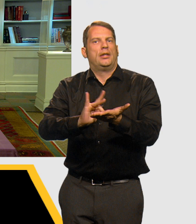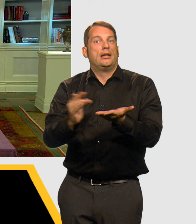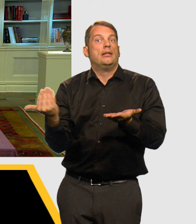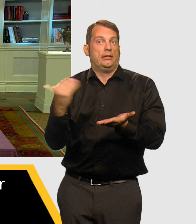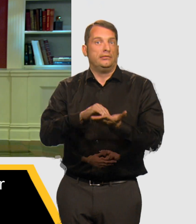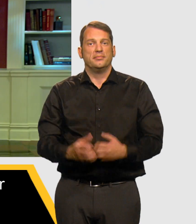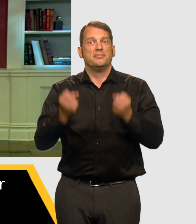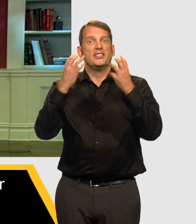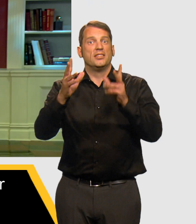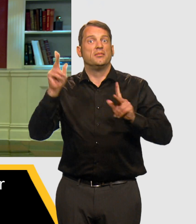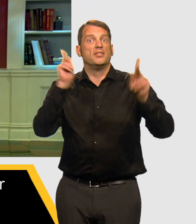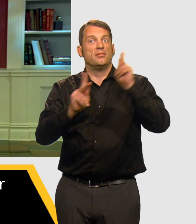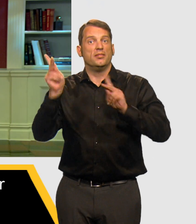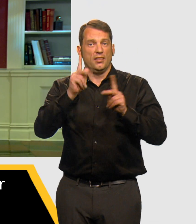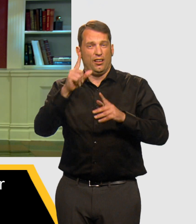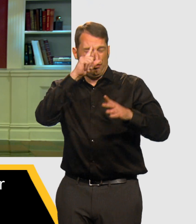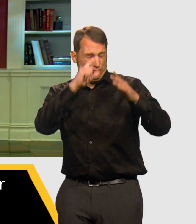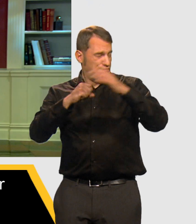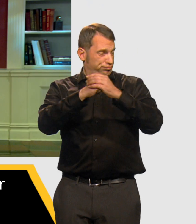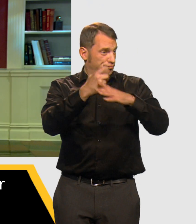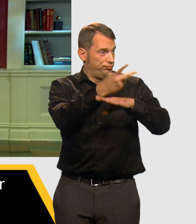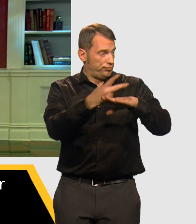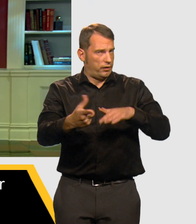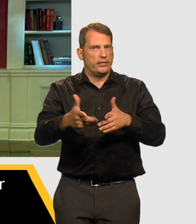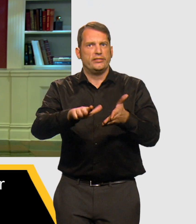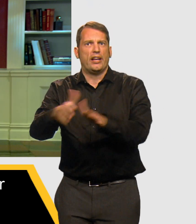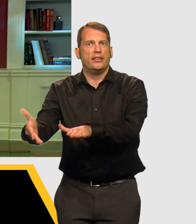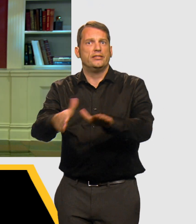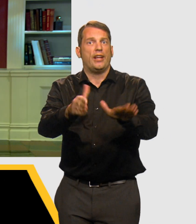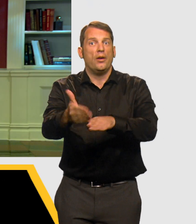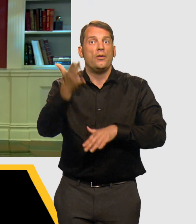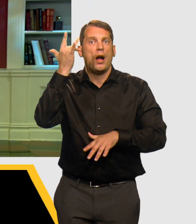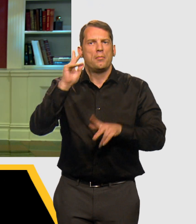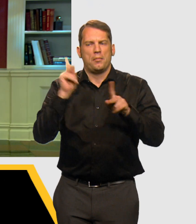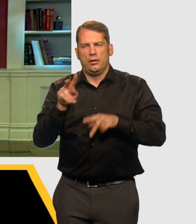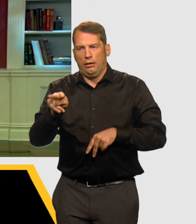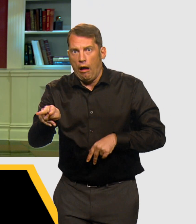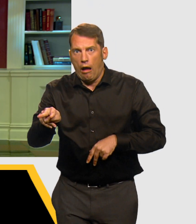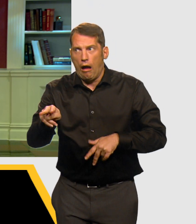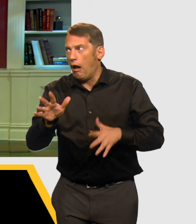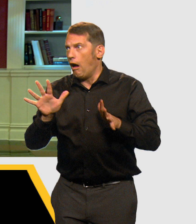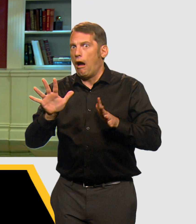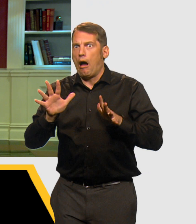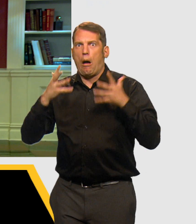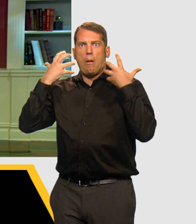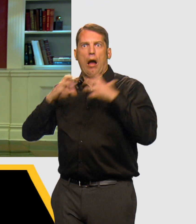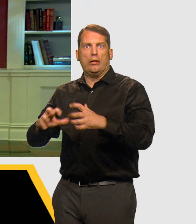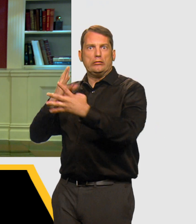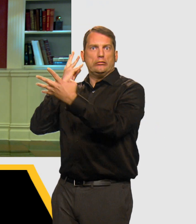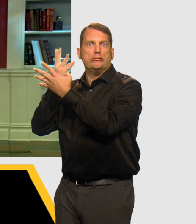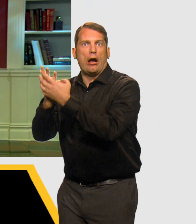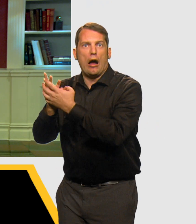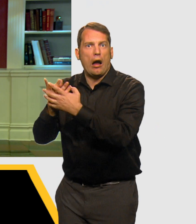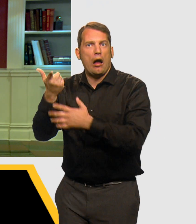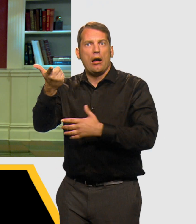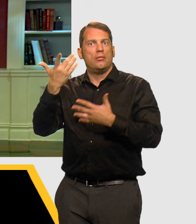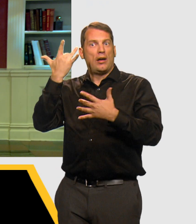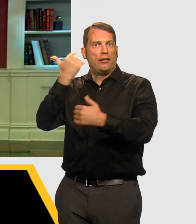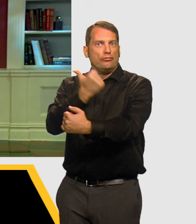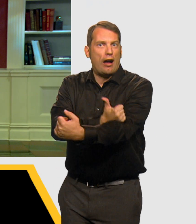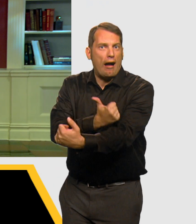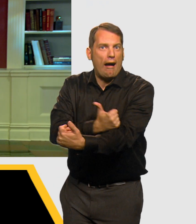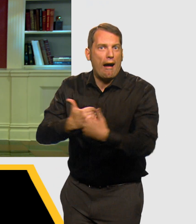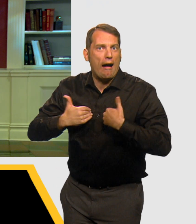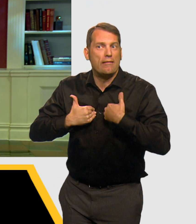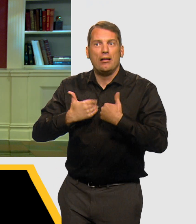naloxone. Many people that overdose are left to die by others who are afraid of going to jail for possession of narcotics or